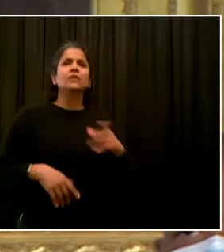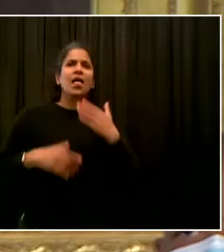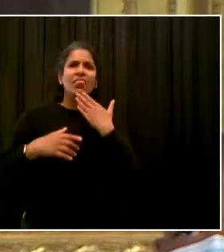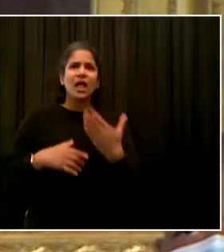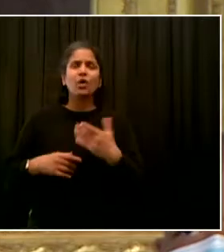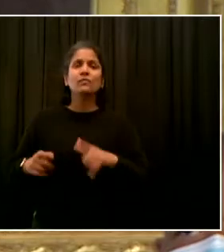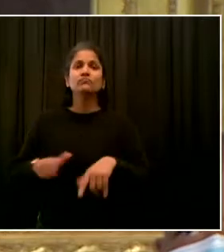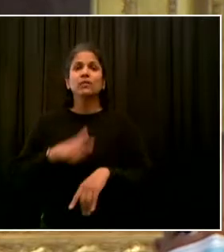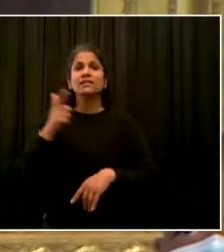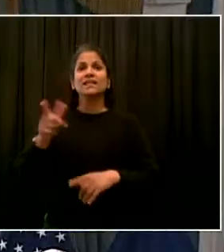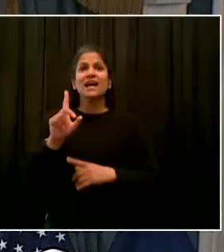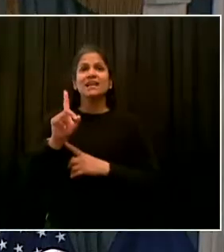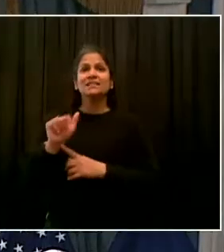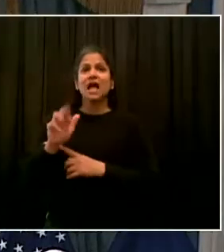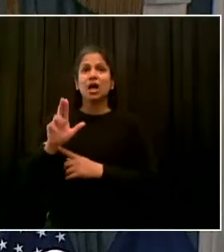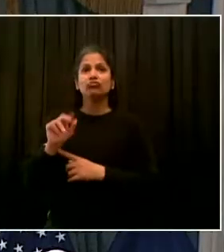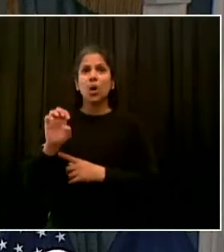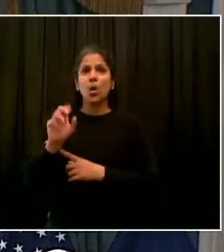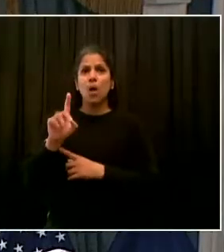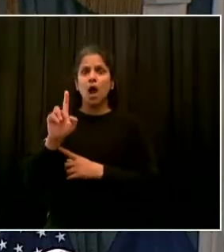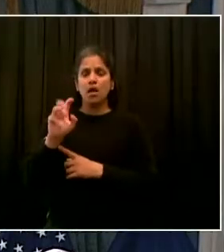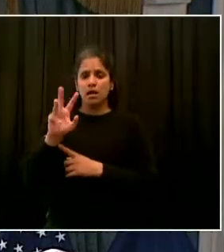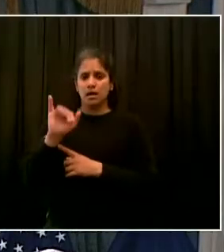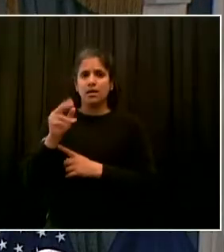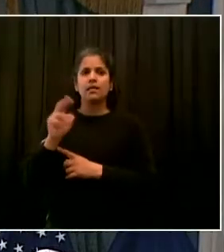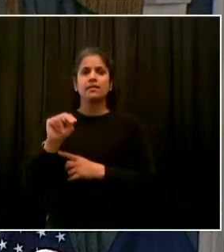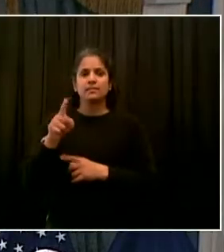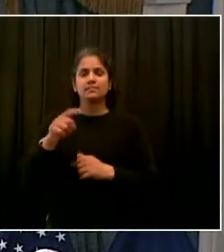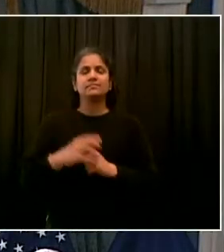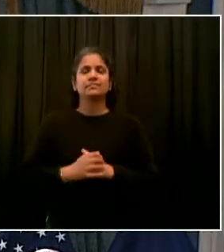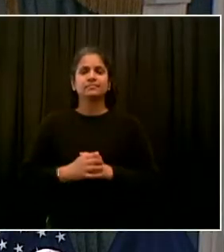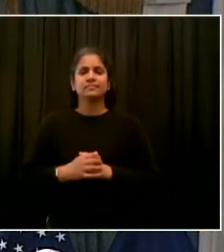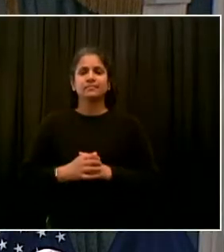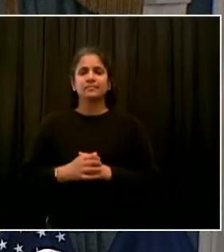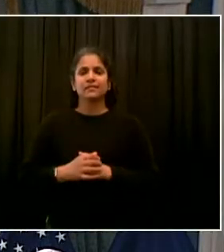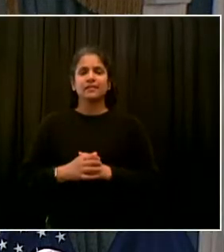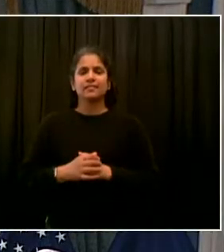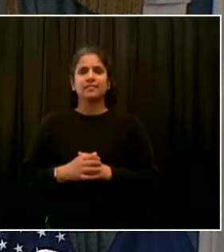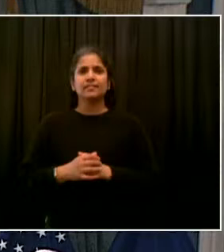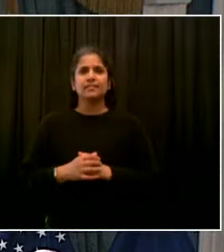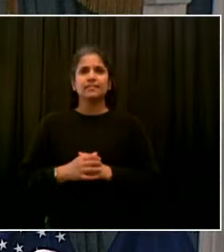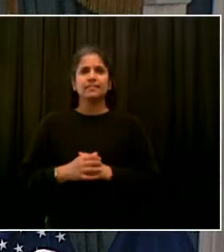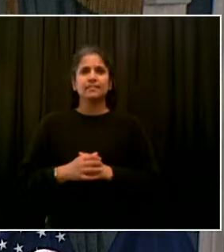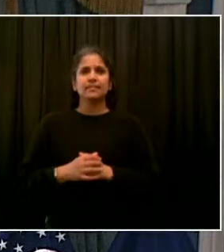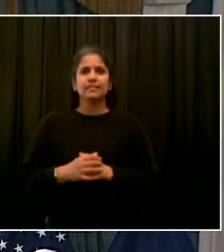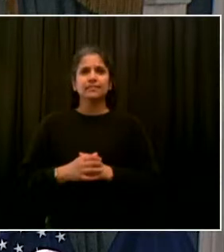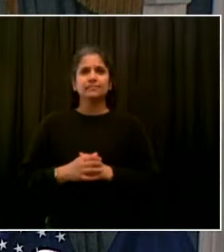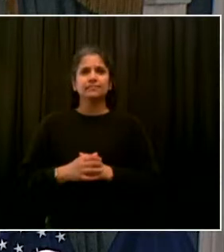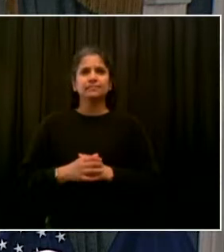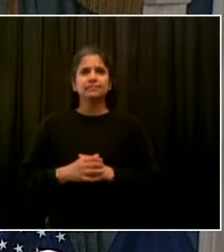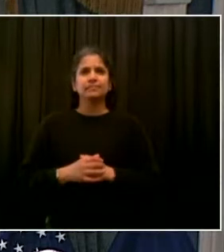our hospital system is stepping up. Thank you. Thank you, Dr. Vassan.